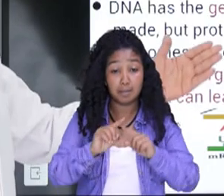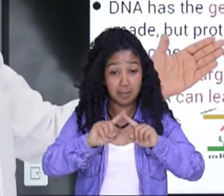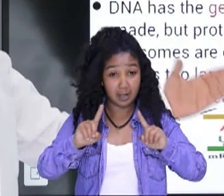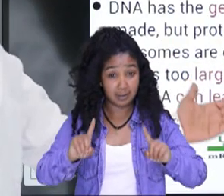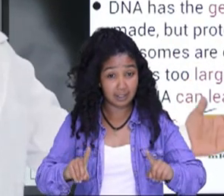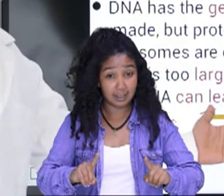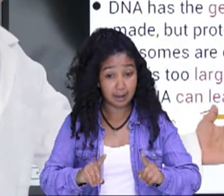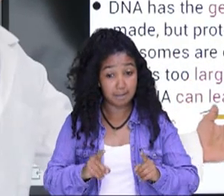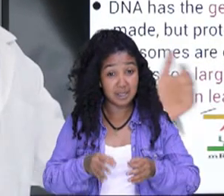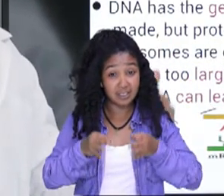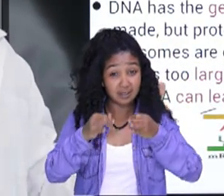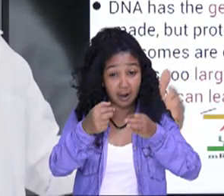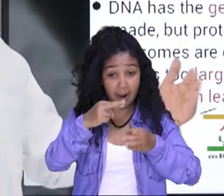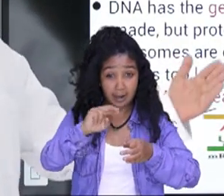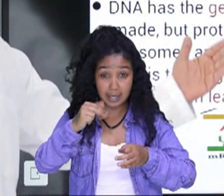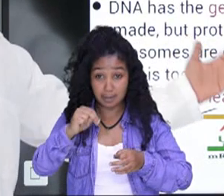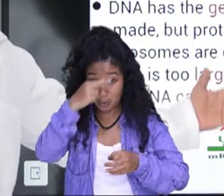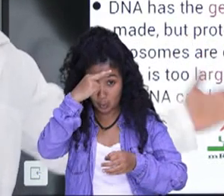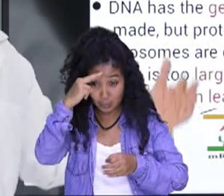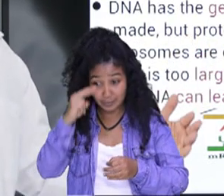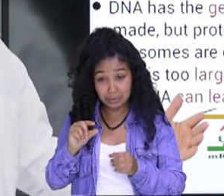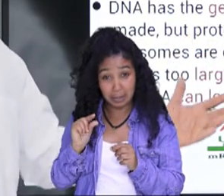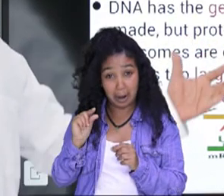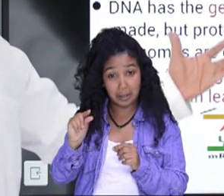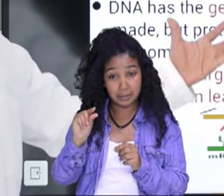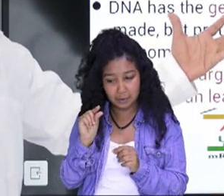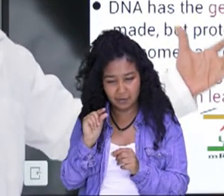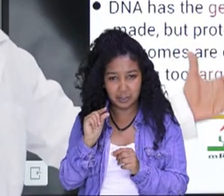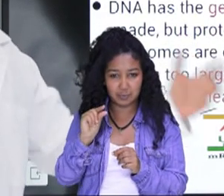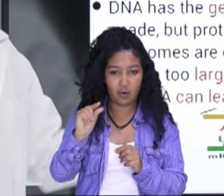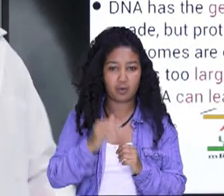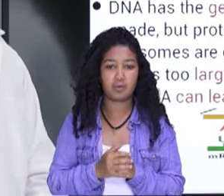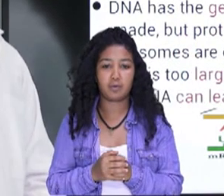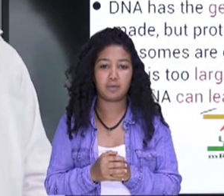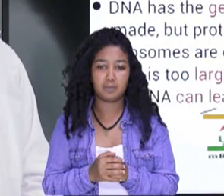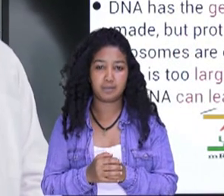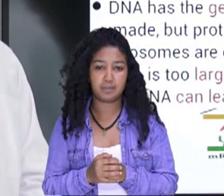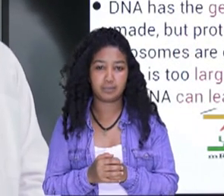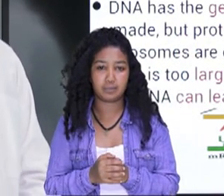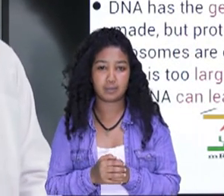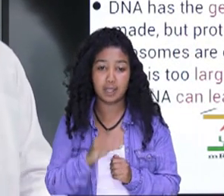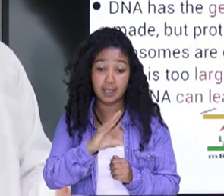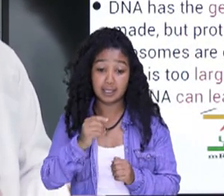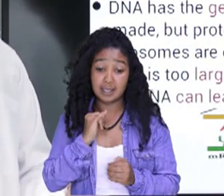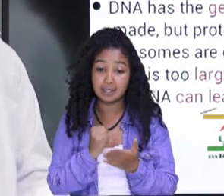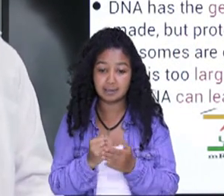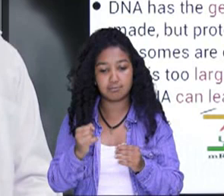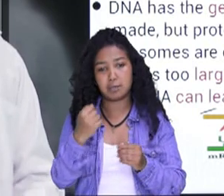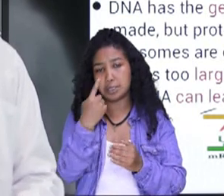But messenger RNA, because of its size is very small and it